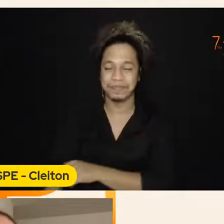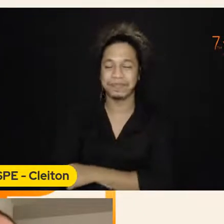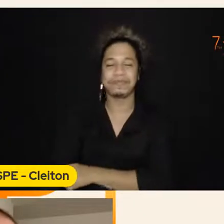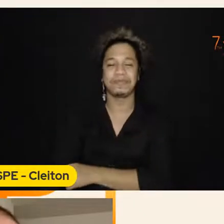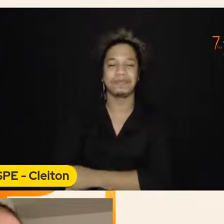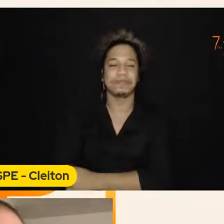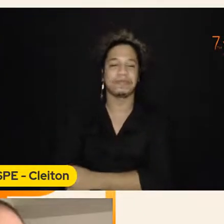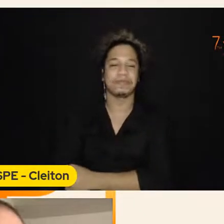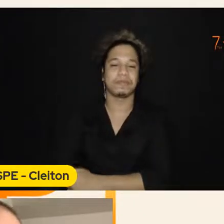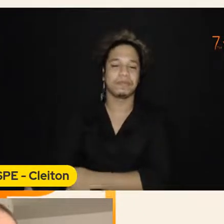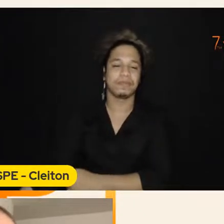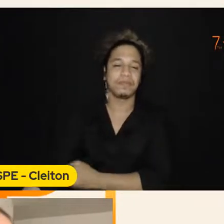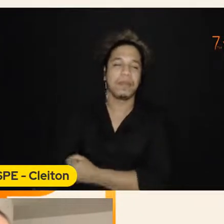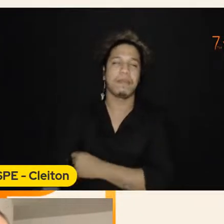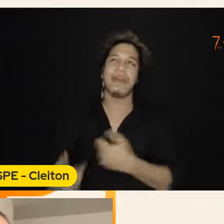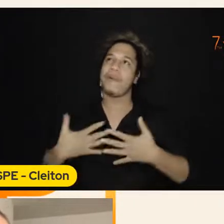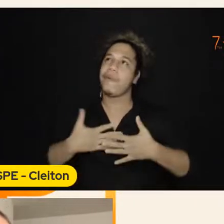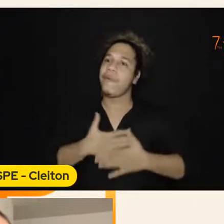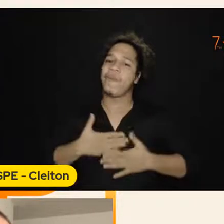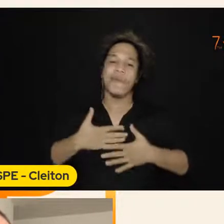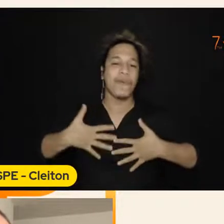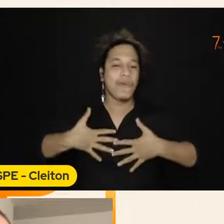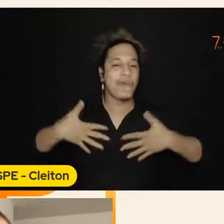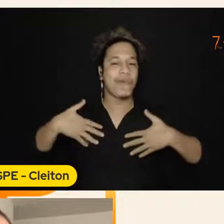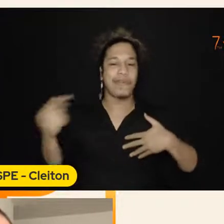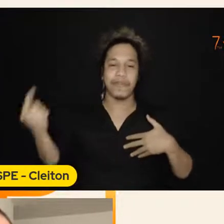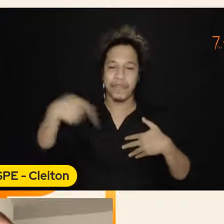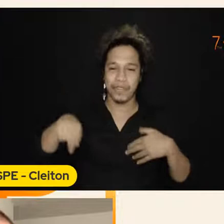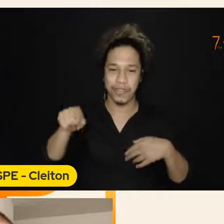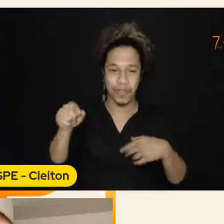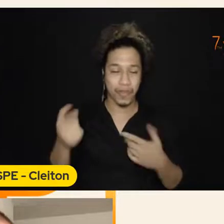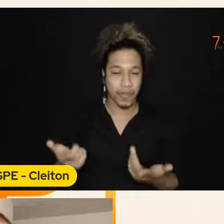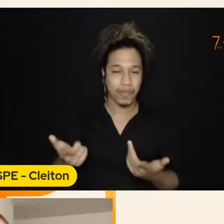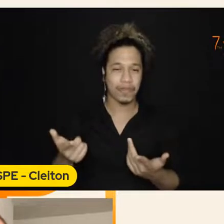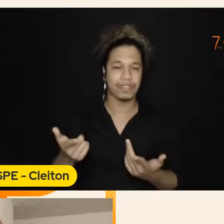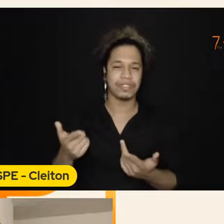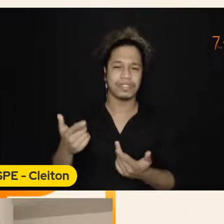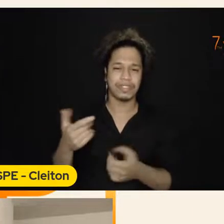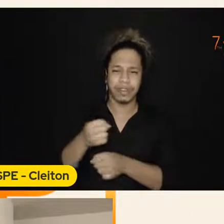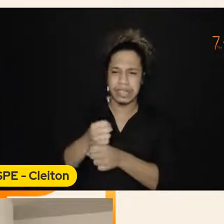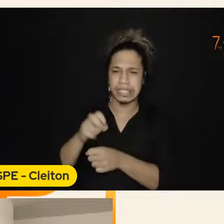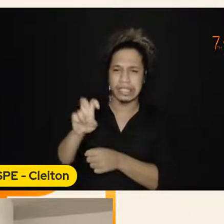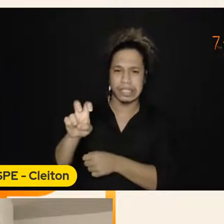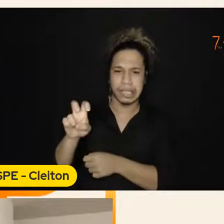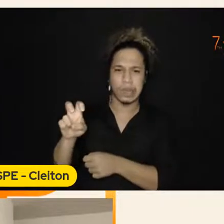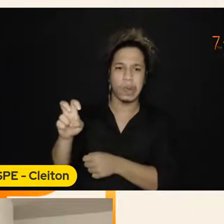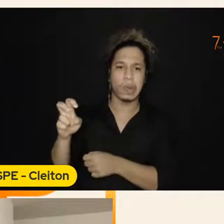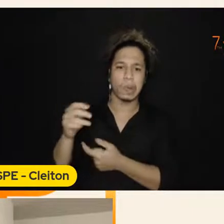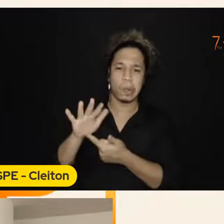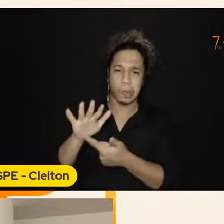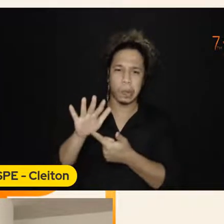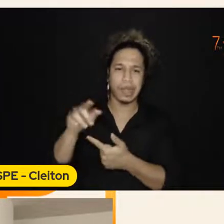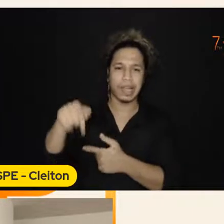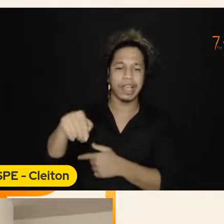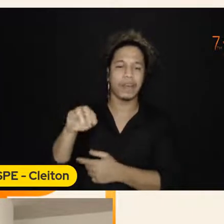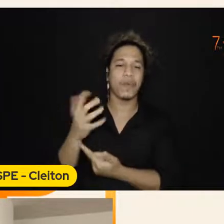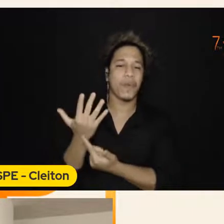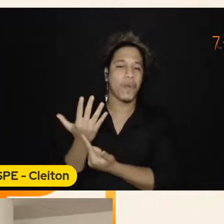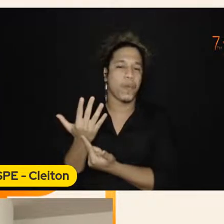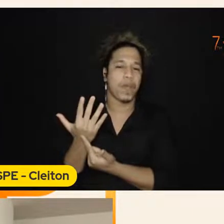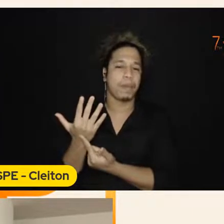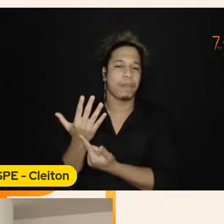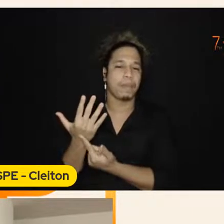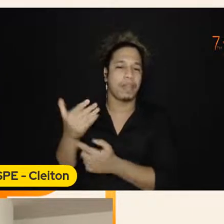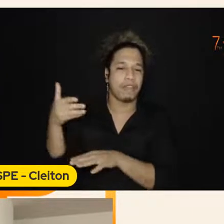But such an honor to be here again. This is my fifth year presenting at EPPI. I've been a teacher